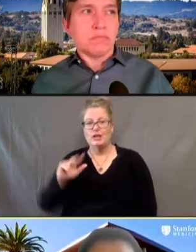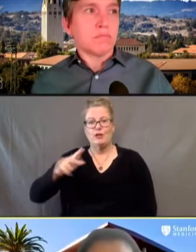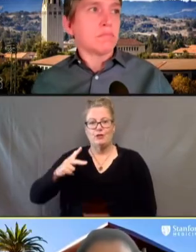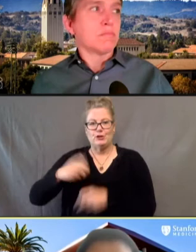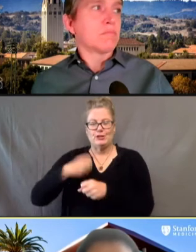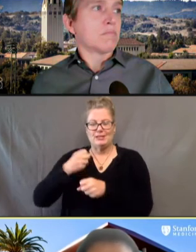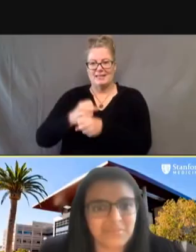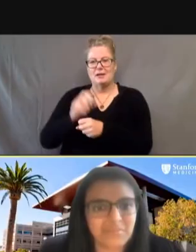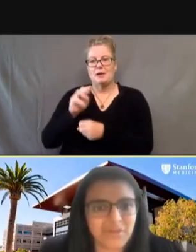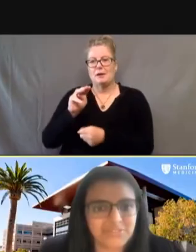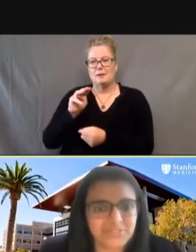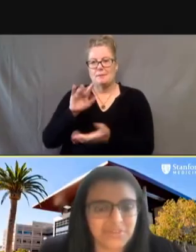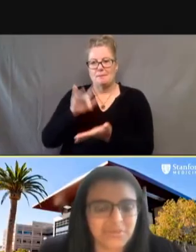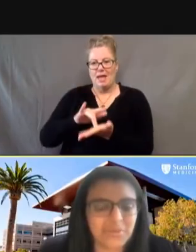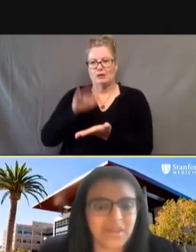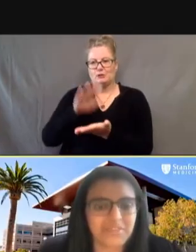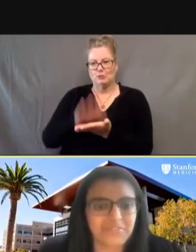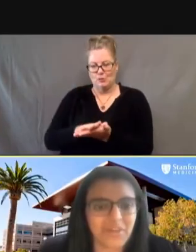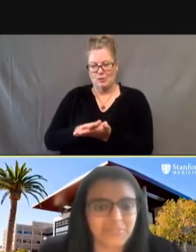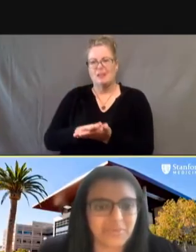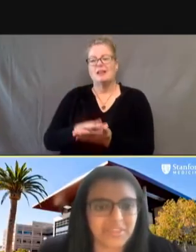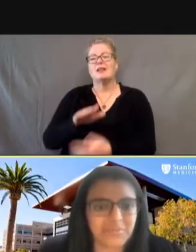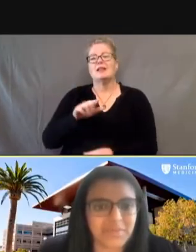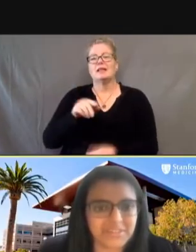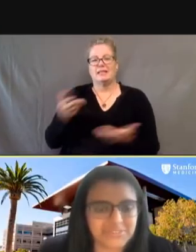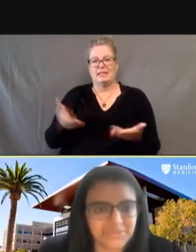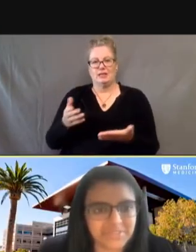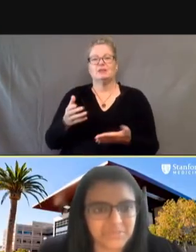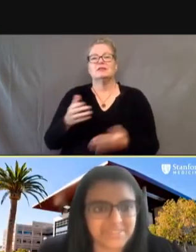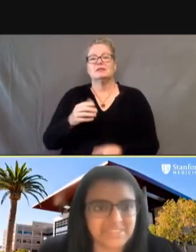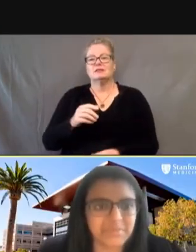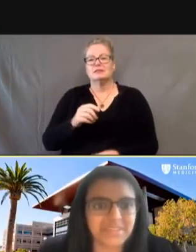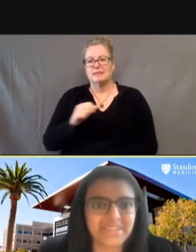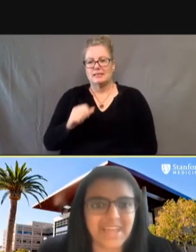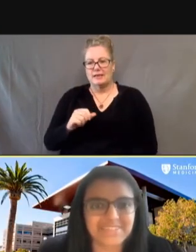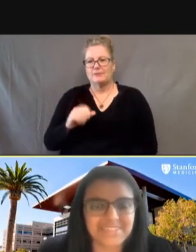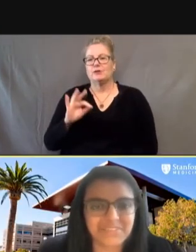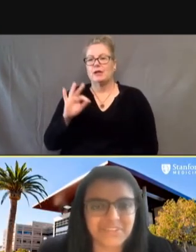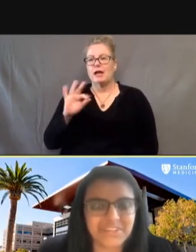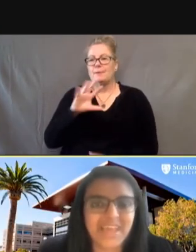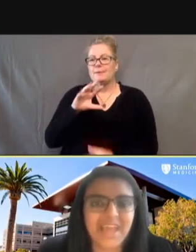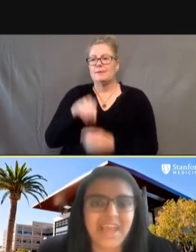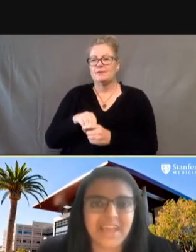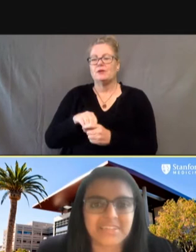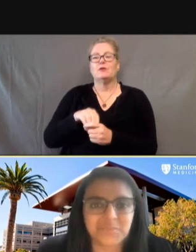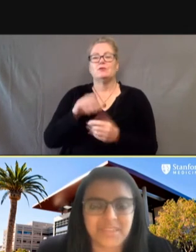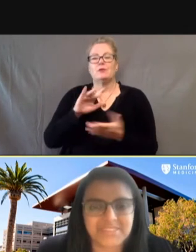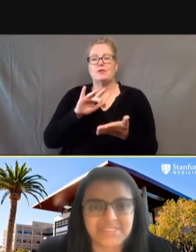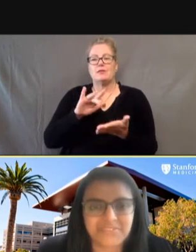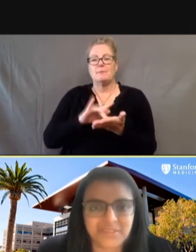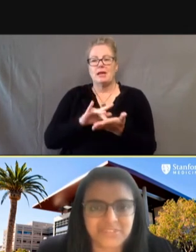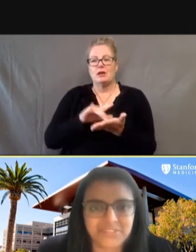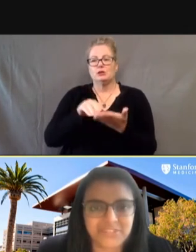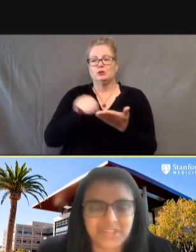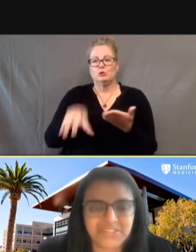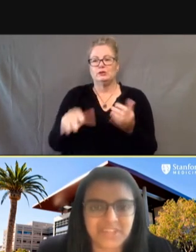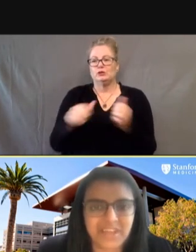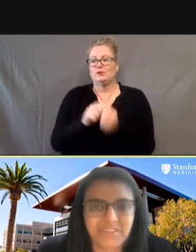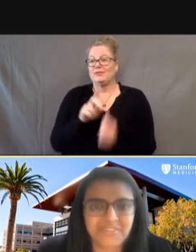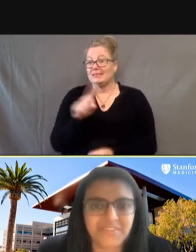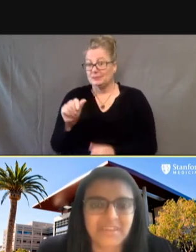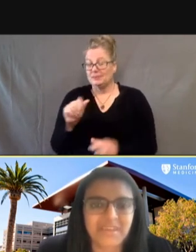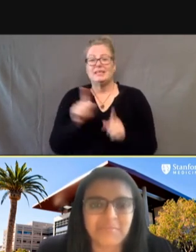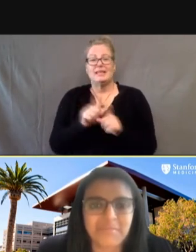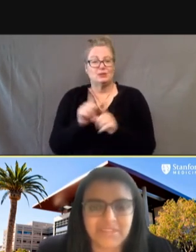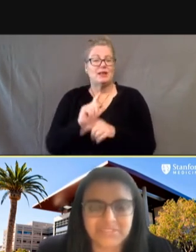student. I am also involved with medical students with disability at Stanford, as well as the founder and director